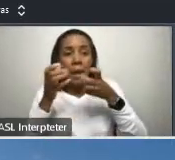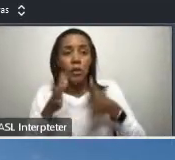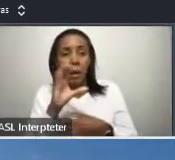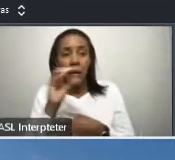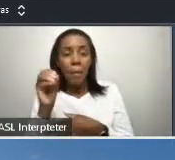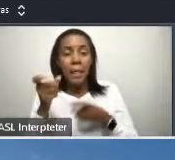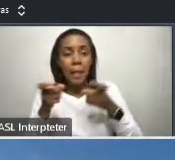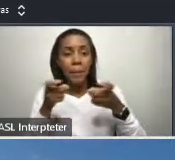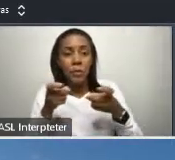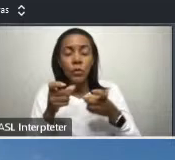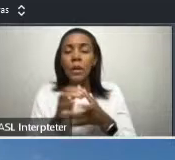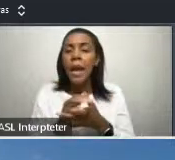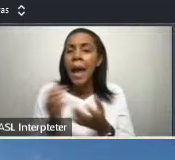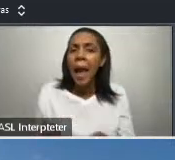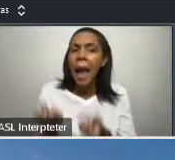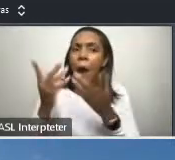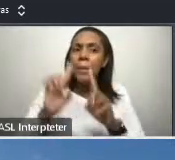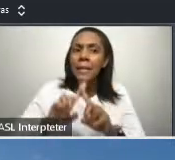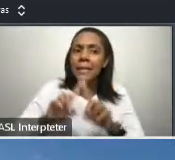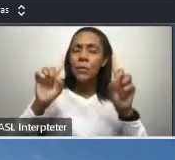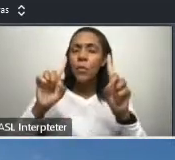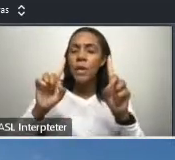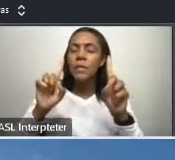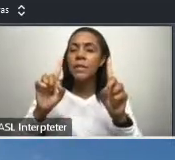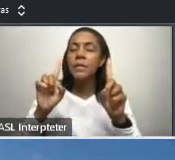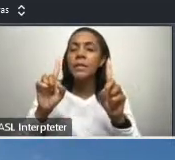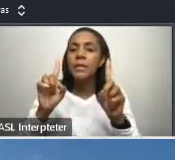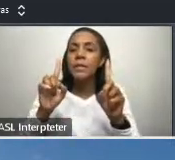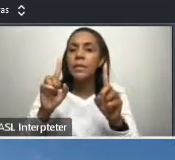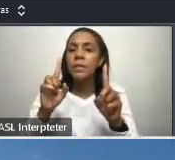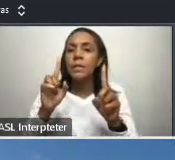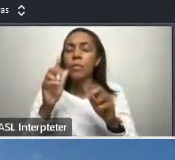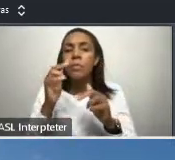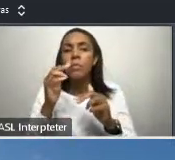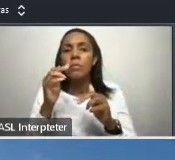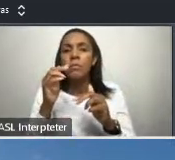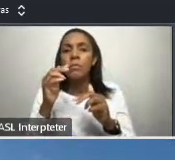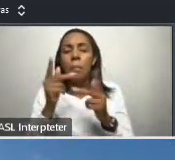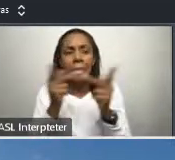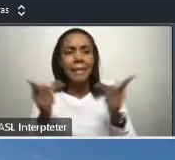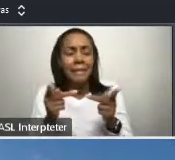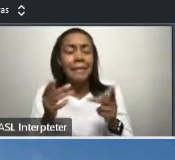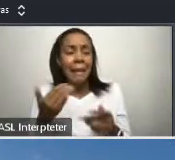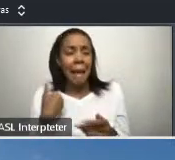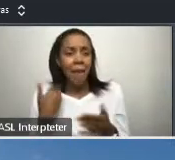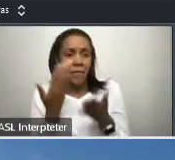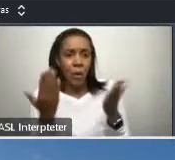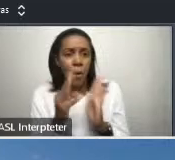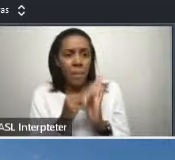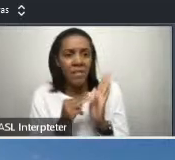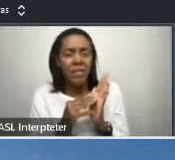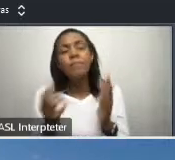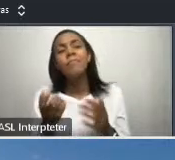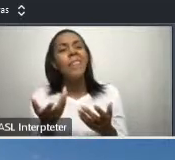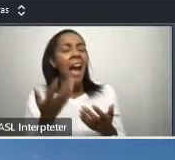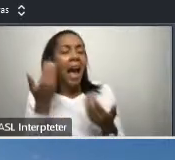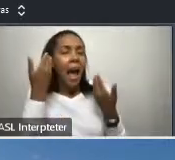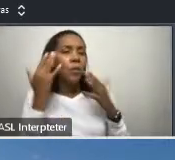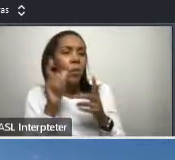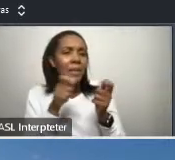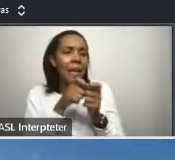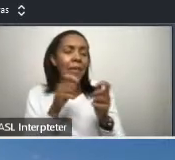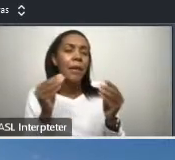How many different properties does the owner have in Memphis? Do we know? I can't tell you exactly, but it's more than 10. More than